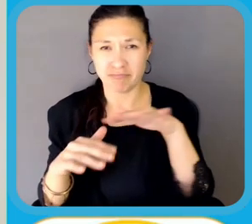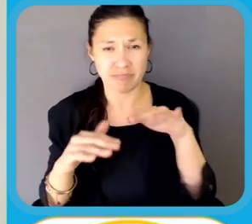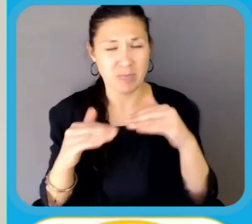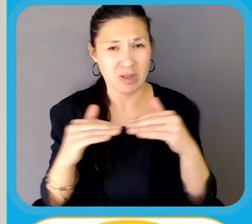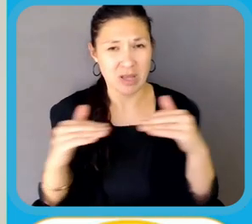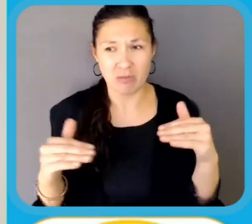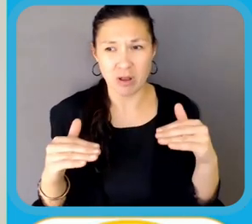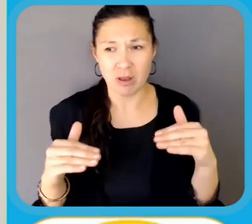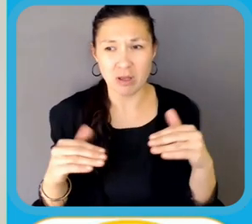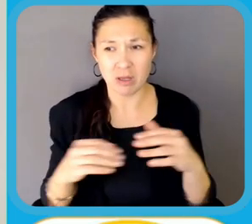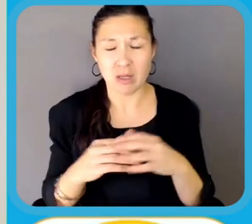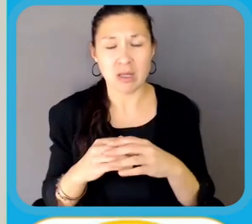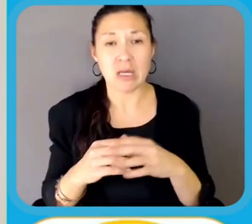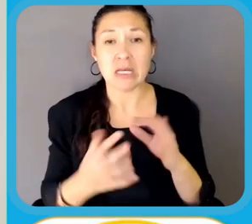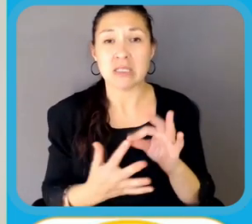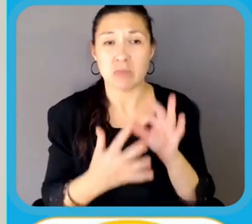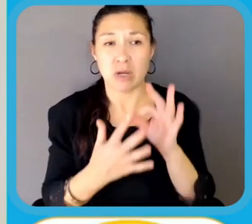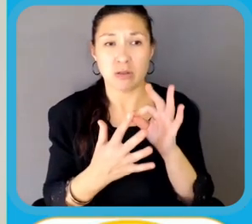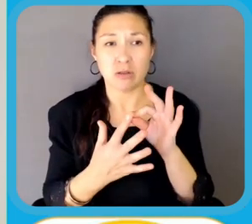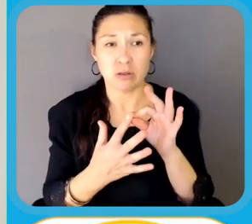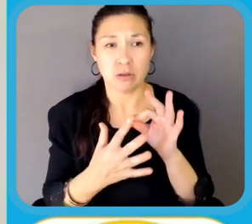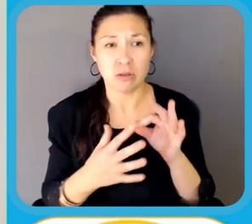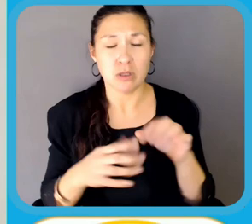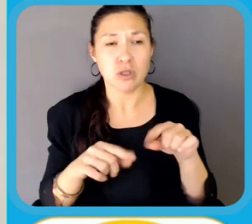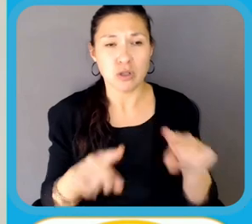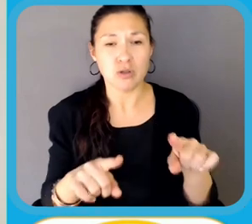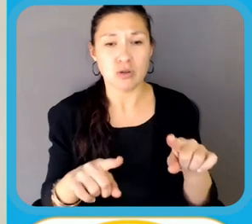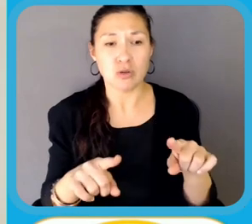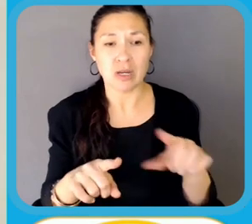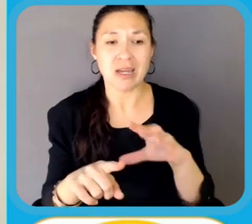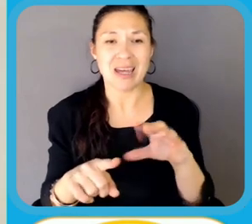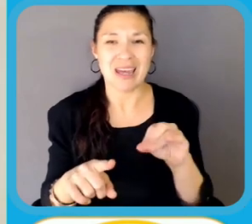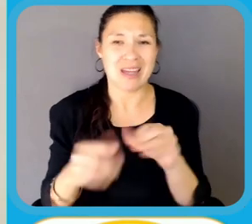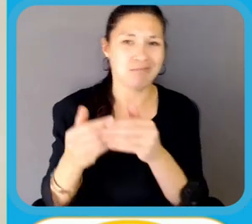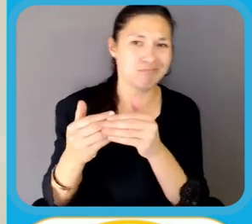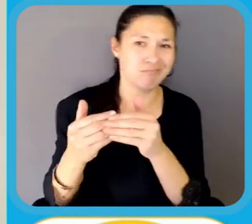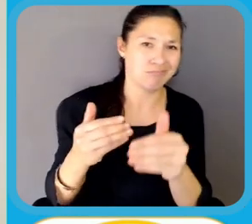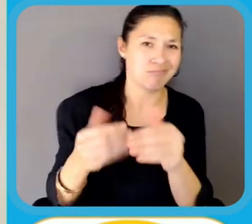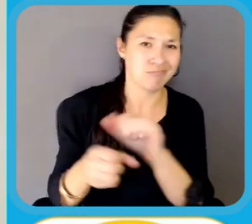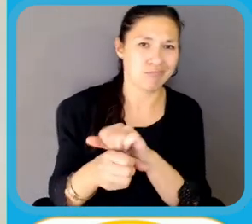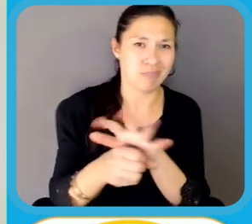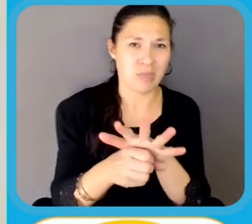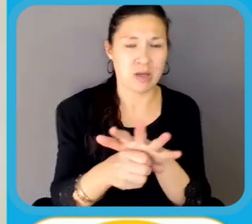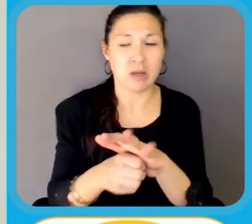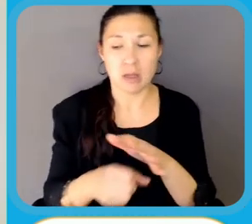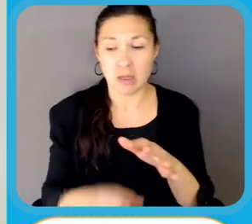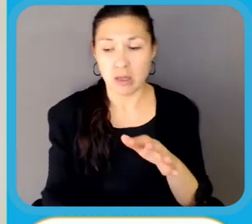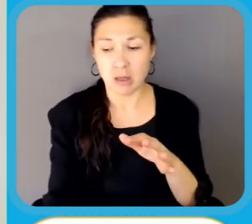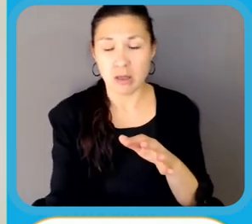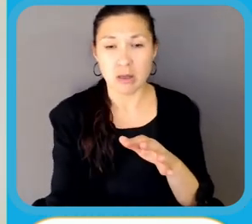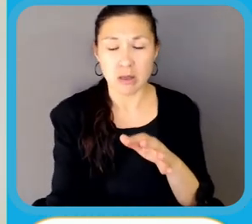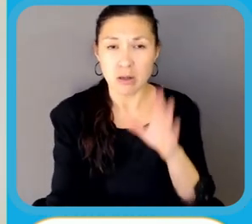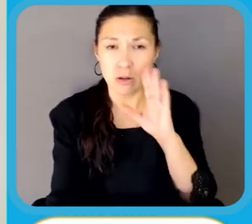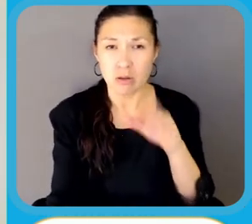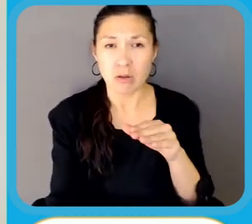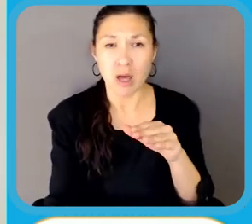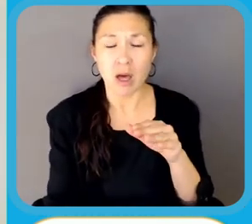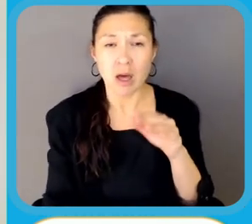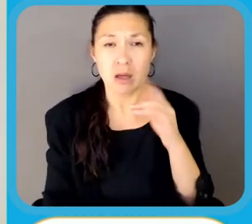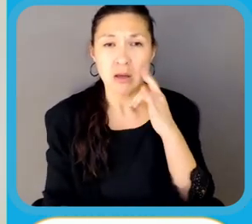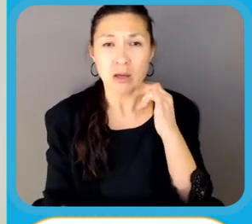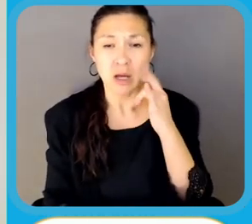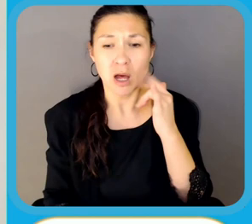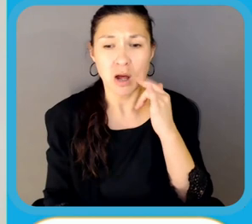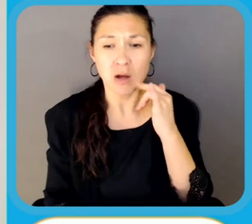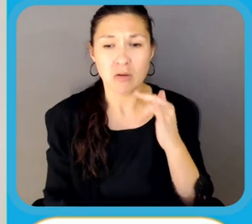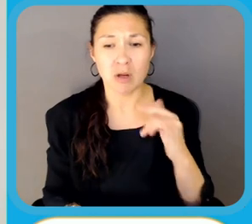during this, and most importantly, after this pandemic. So as California Democrats, we know that true justice means more than tweeting about